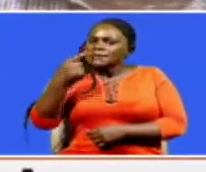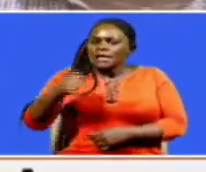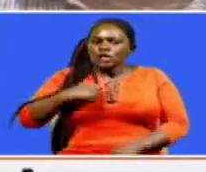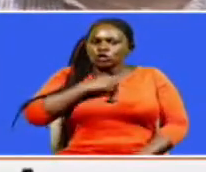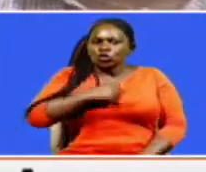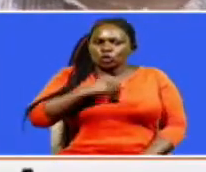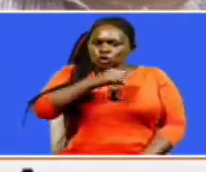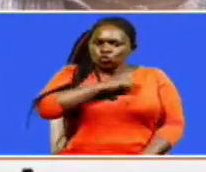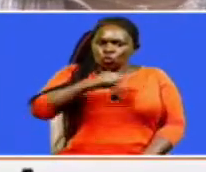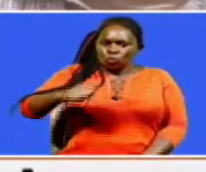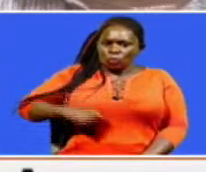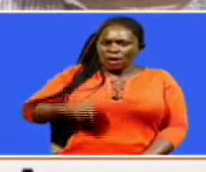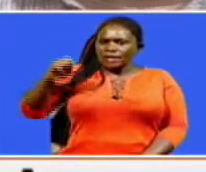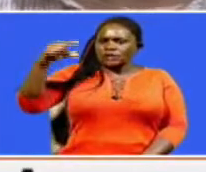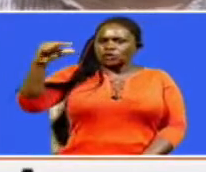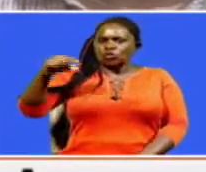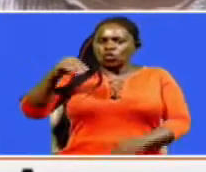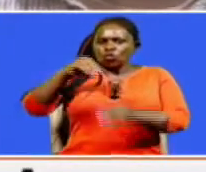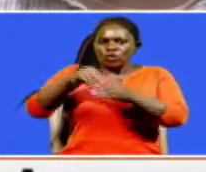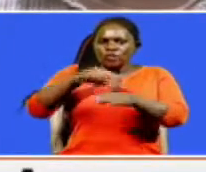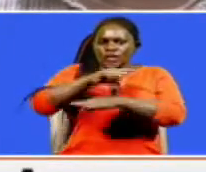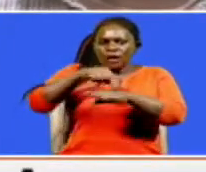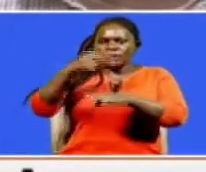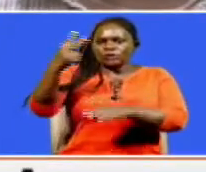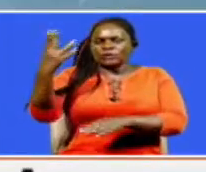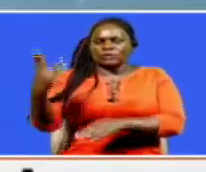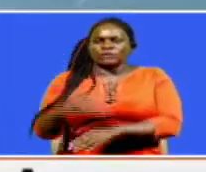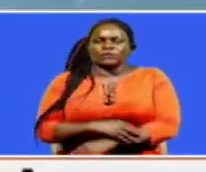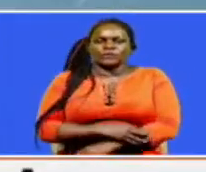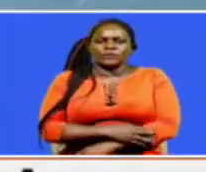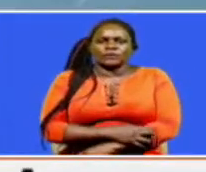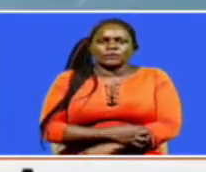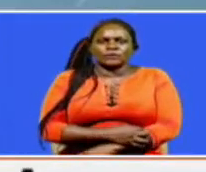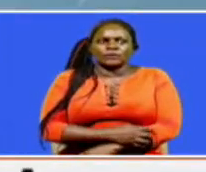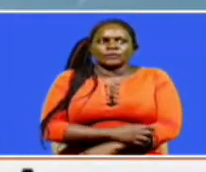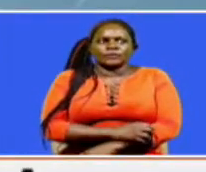super SG within 24 hours. Sisi kama tumekasirika. Now